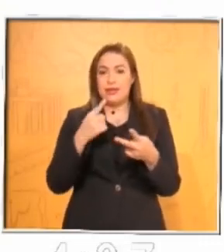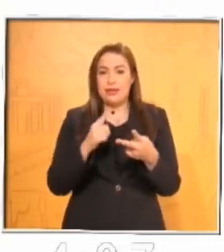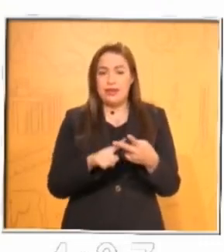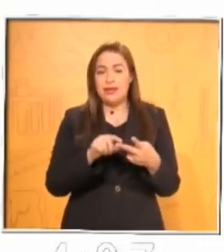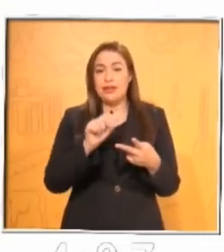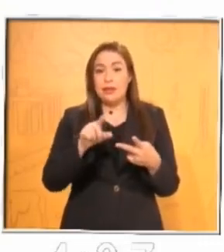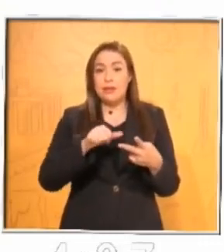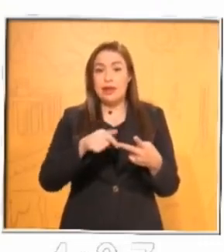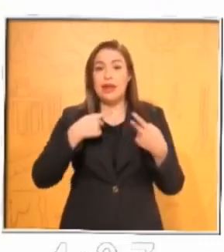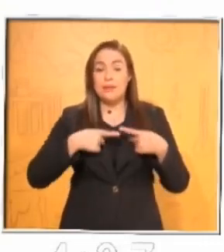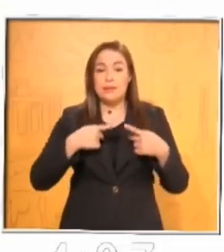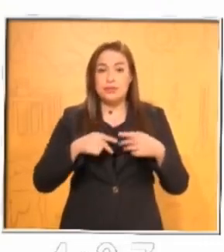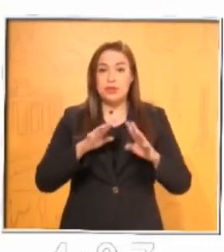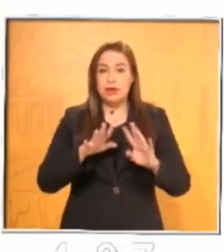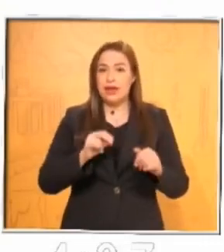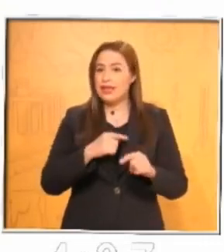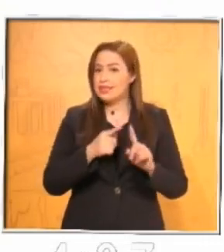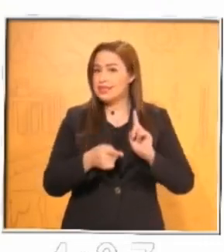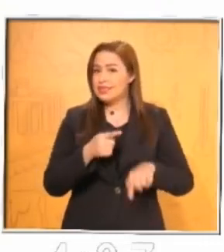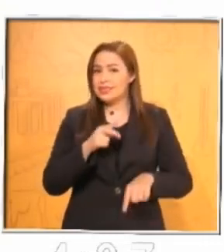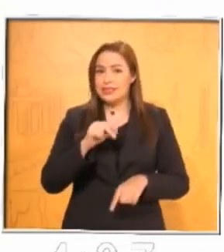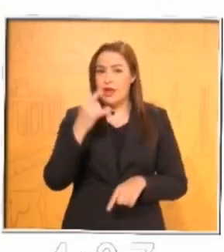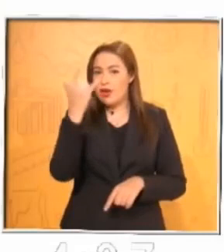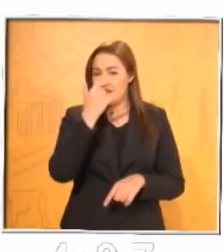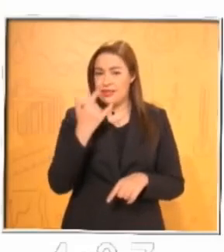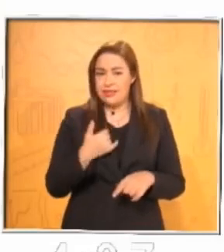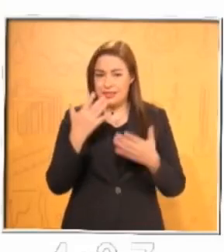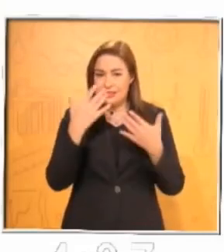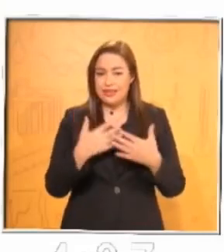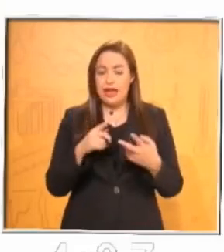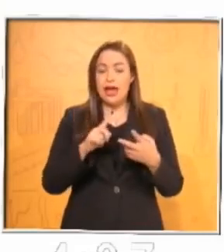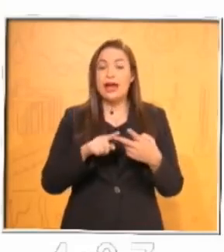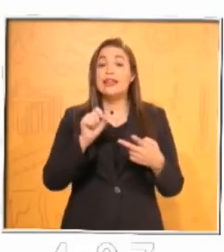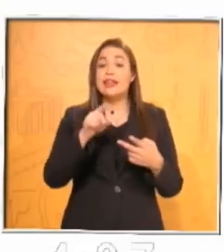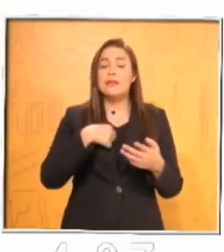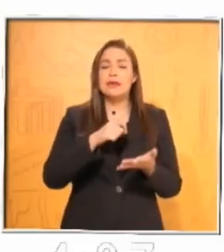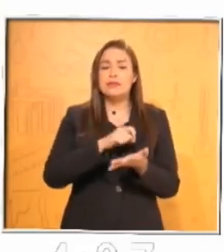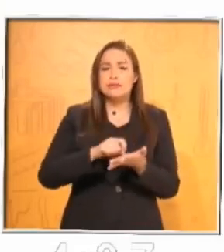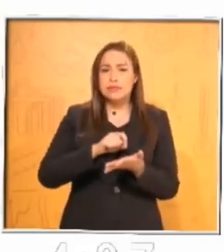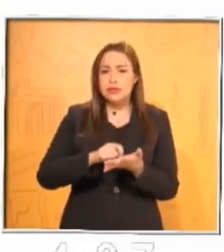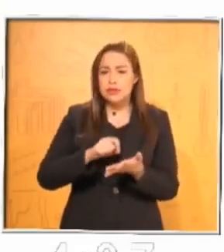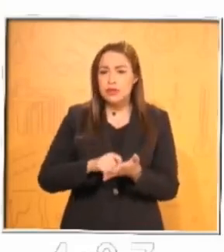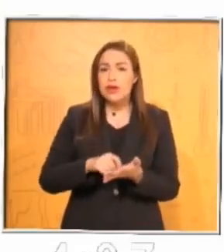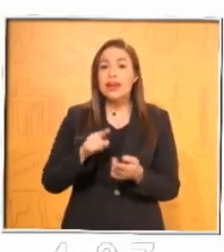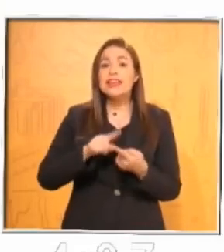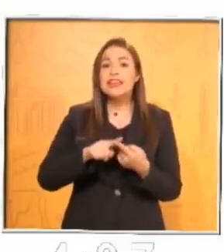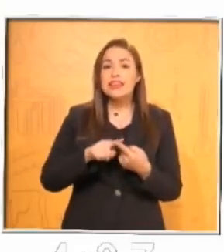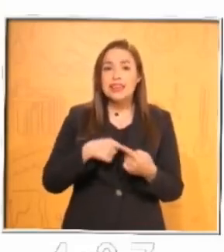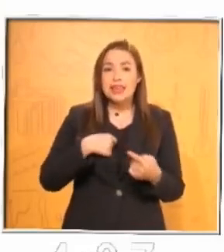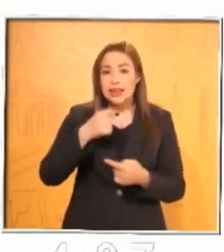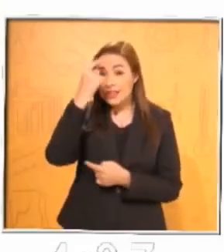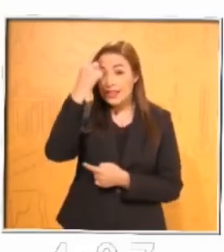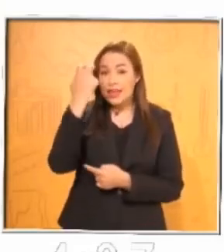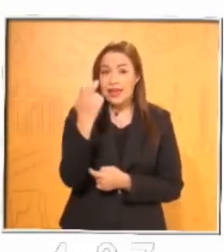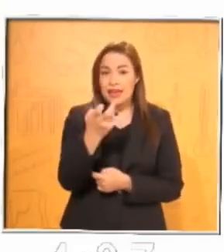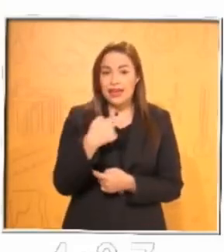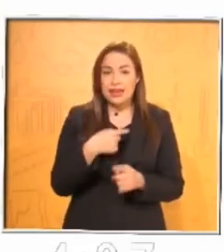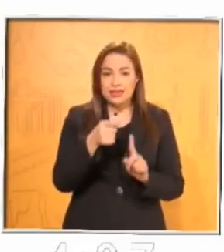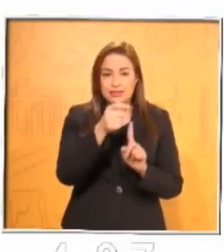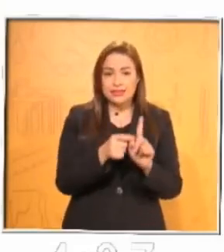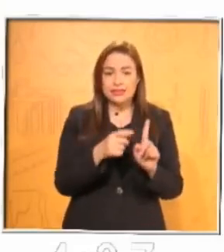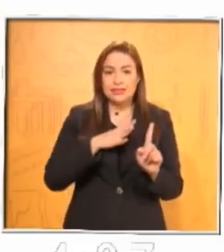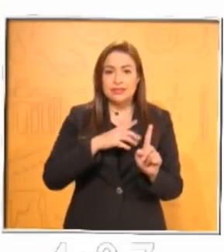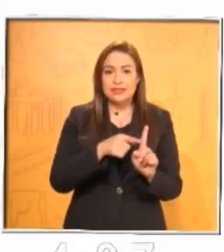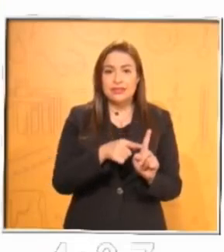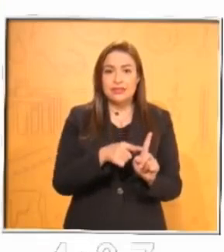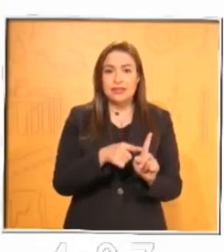your story. Also, I'm going to ask you to write secondary characters. That, I mean, the characters that are